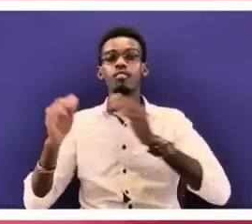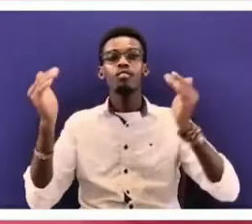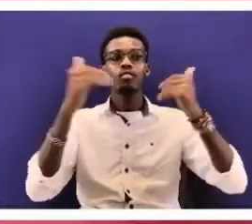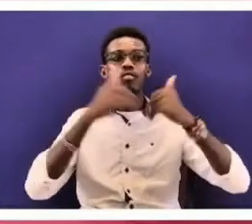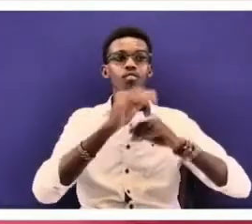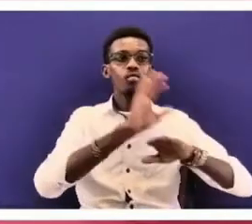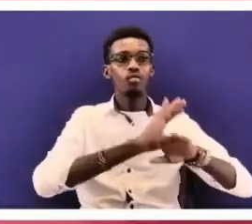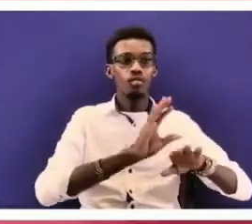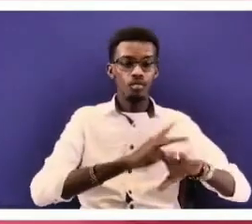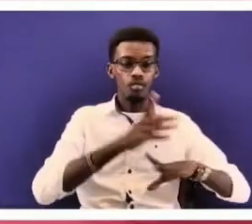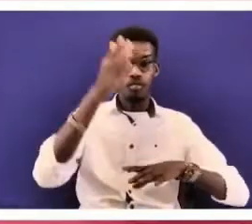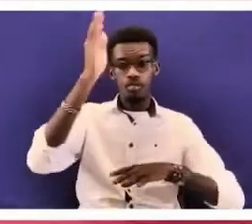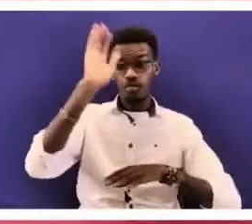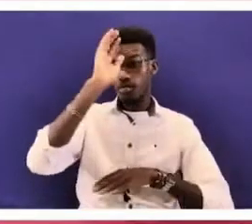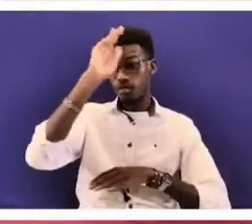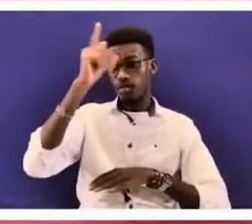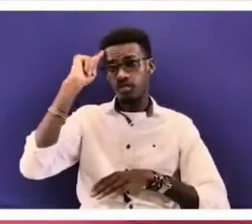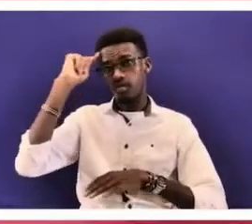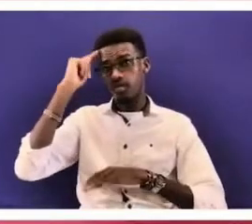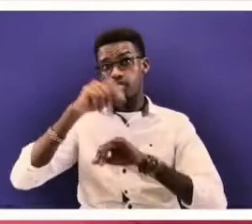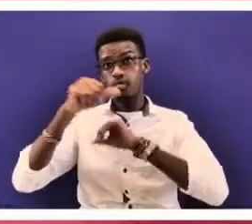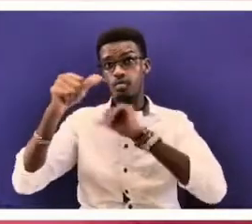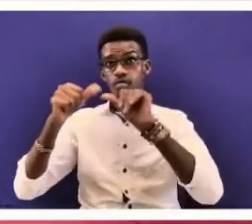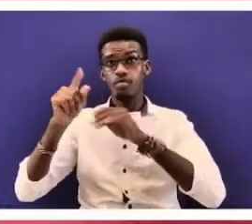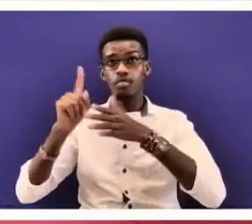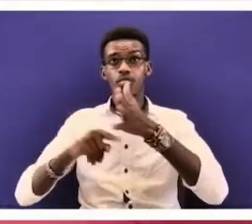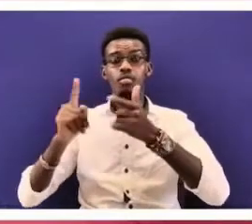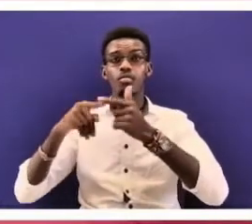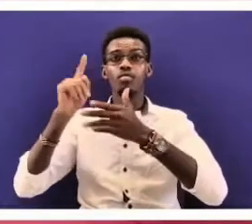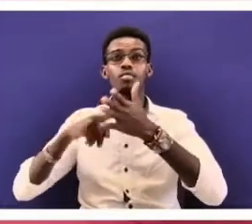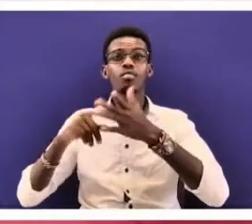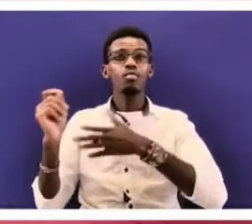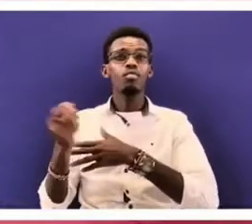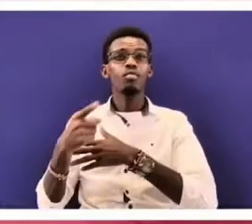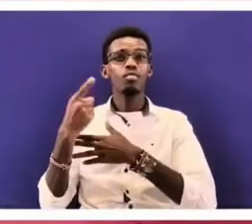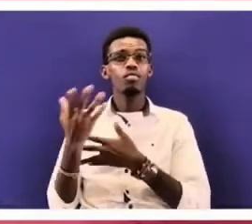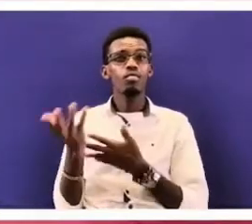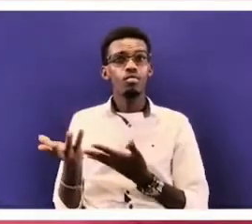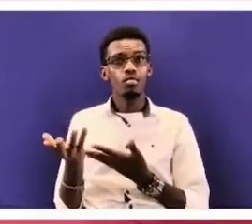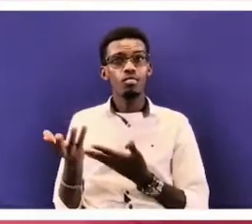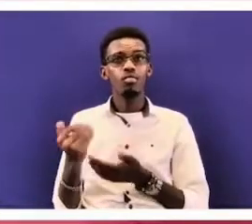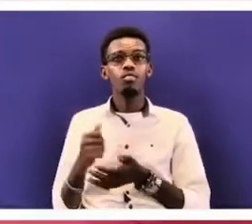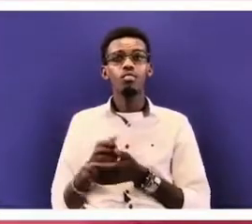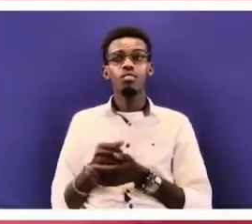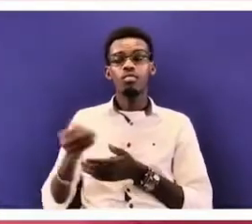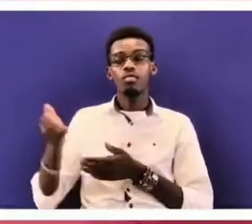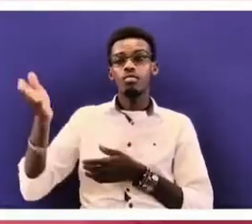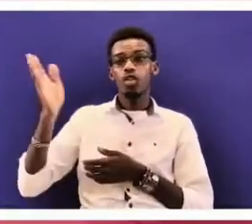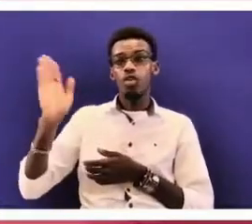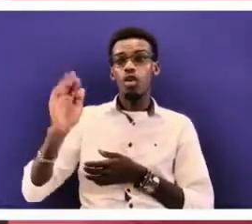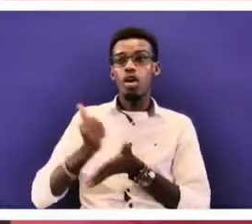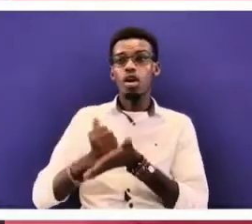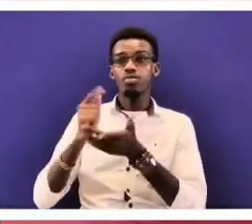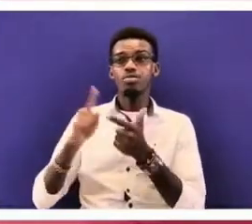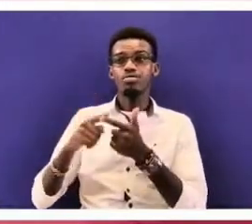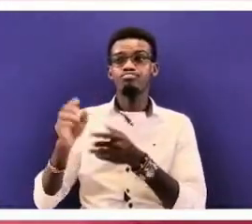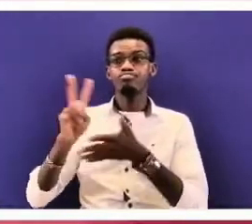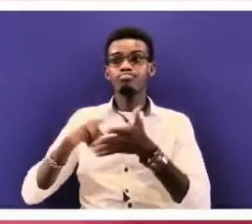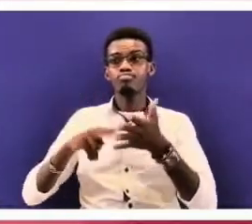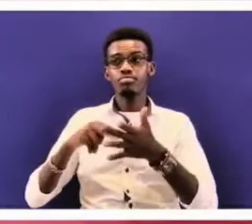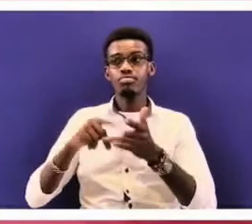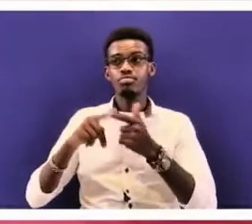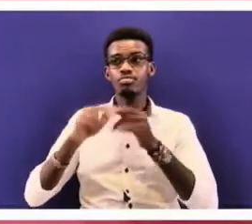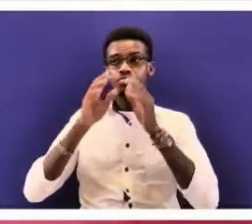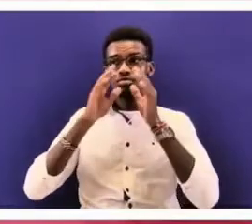God, thinking about what it is we're going to do in the next few minutes. God, help us to recommit